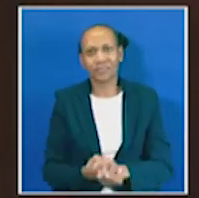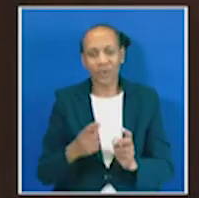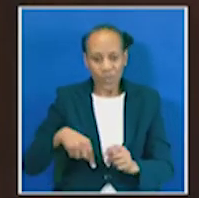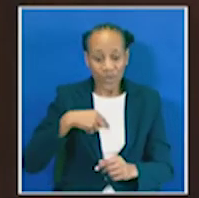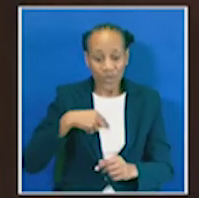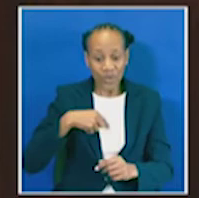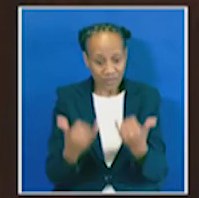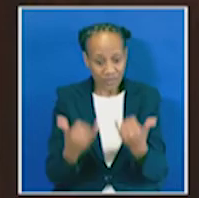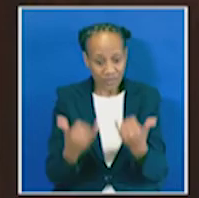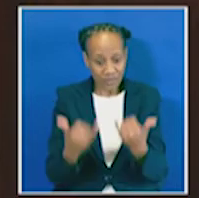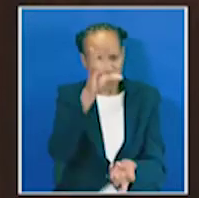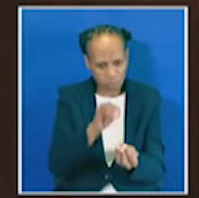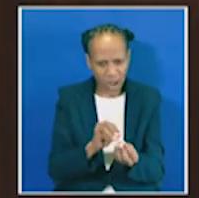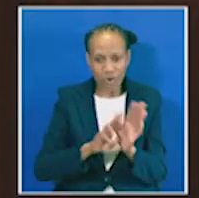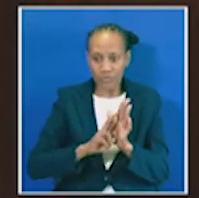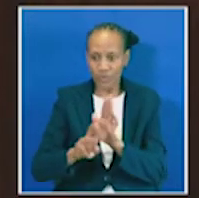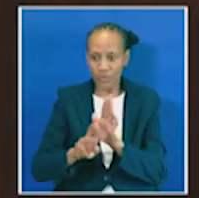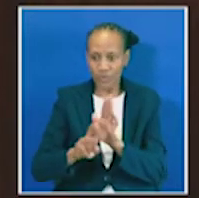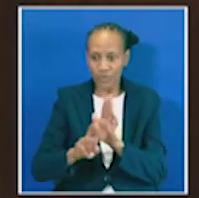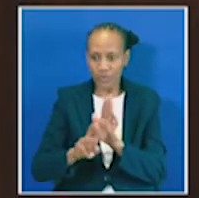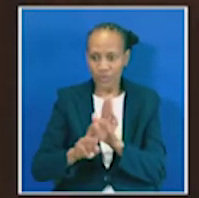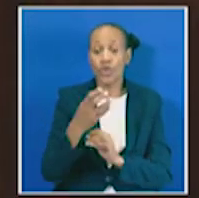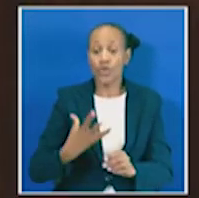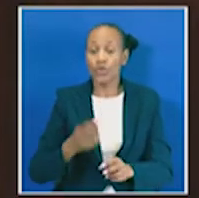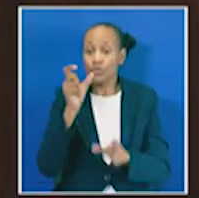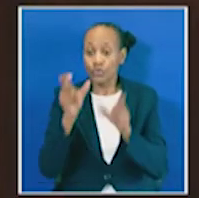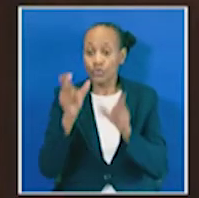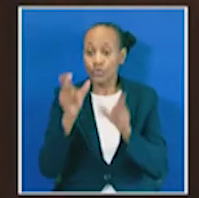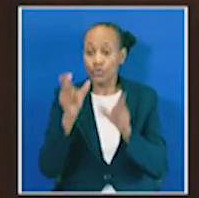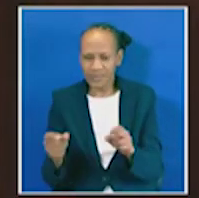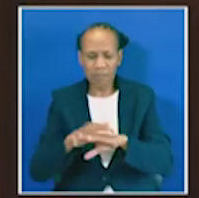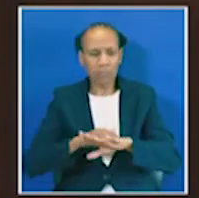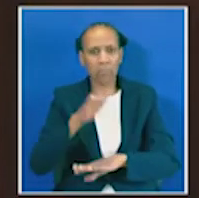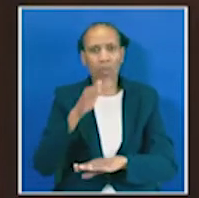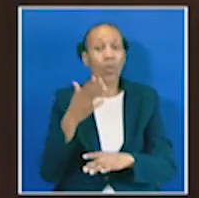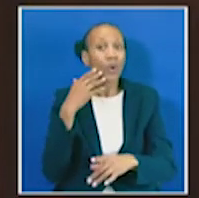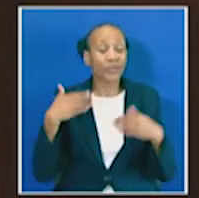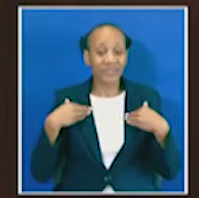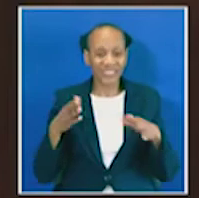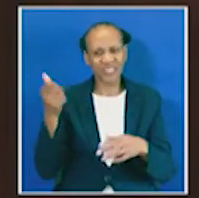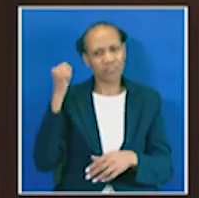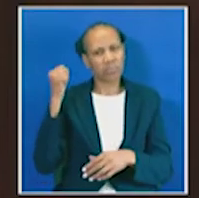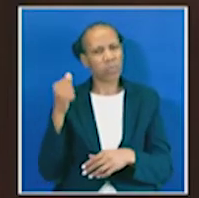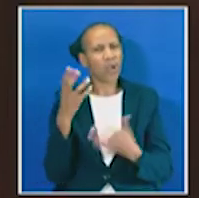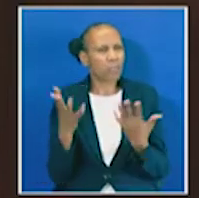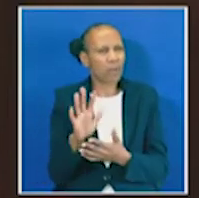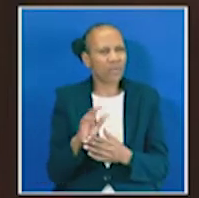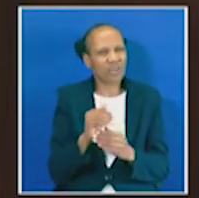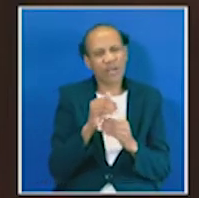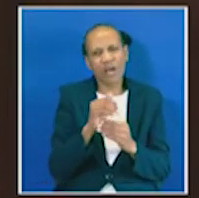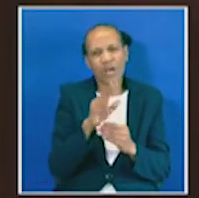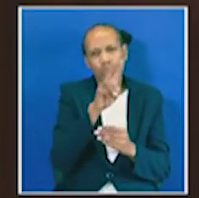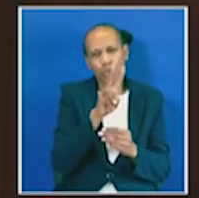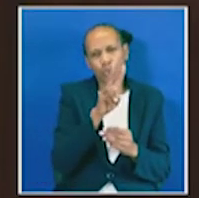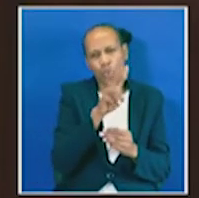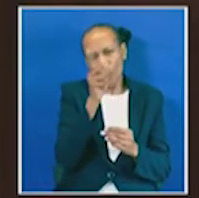a totally representative student population. Where we started from, we have more than 2/3 of our student population being Black